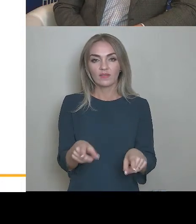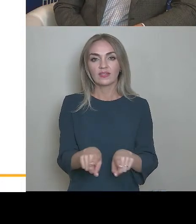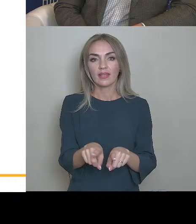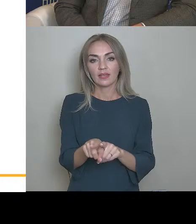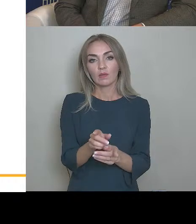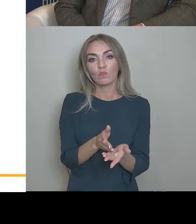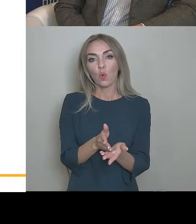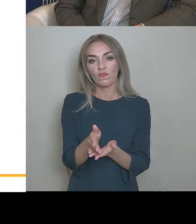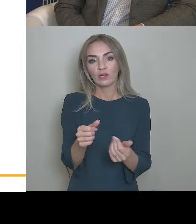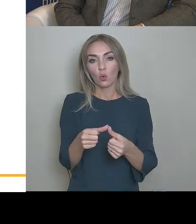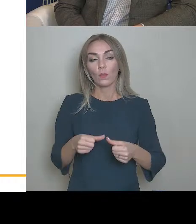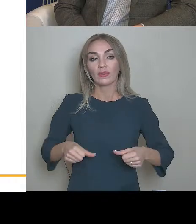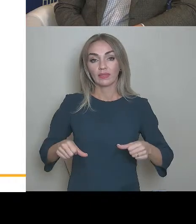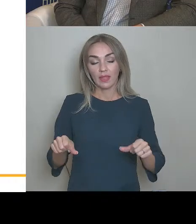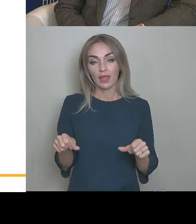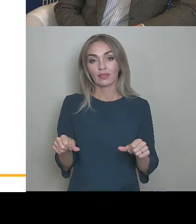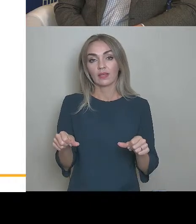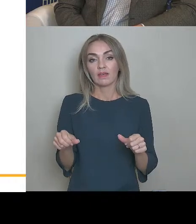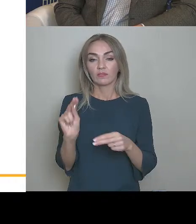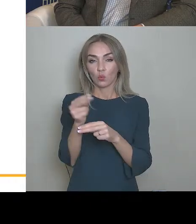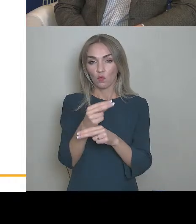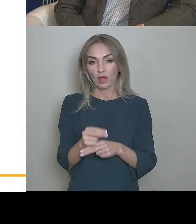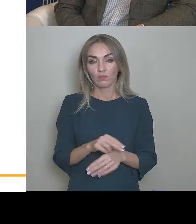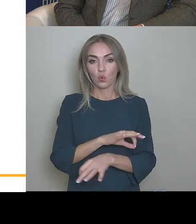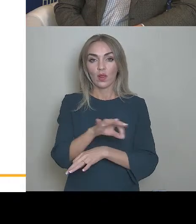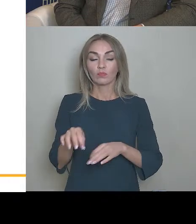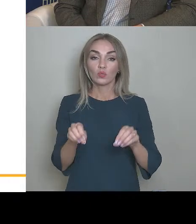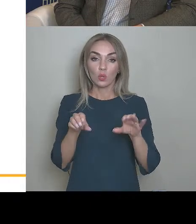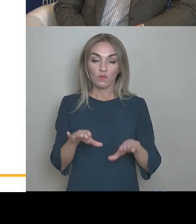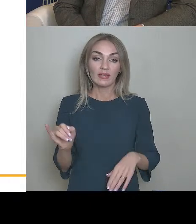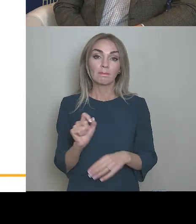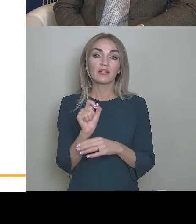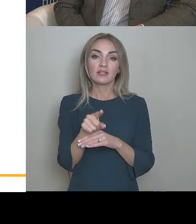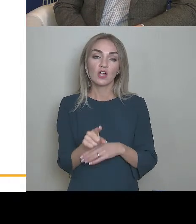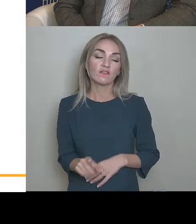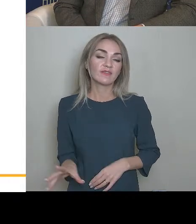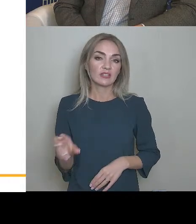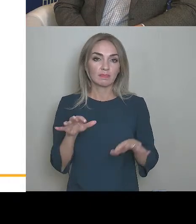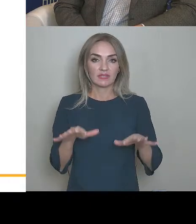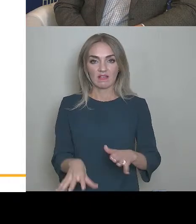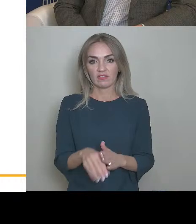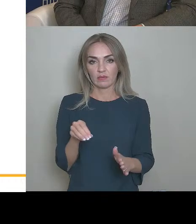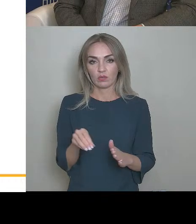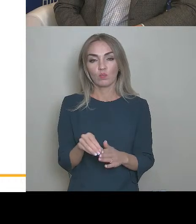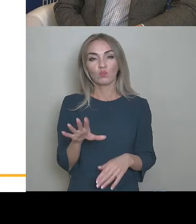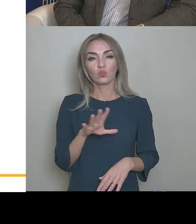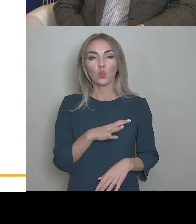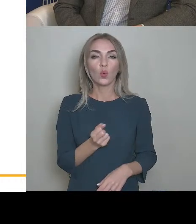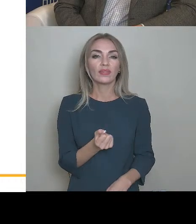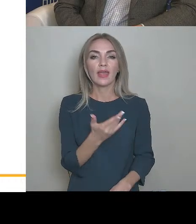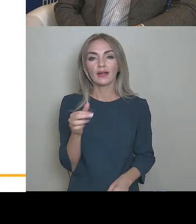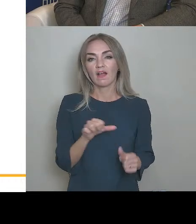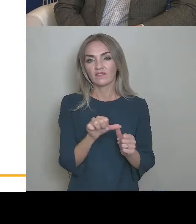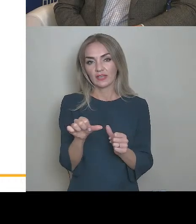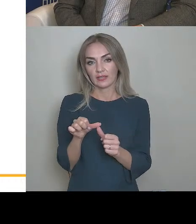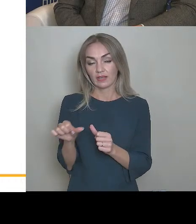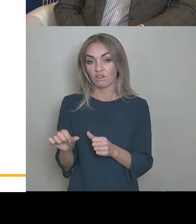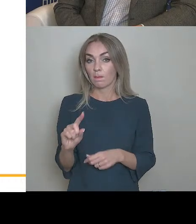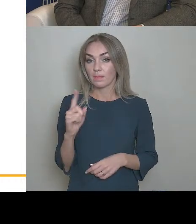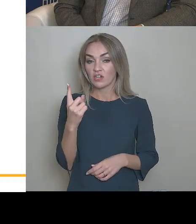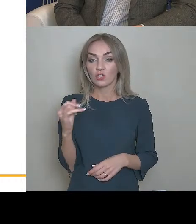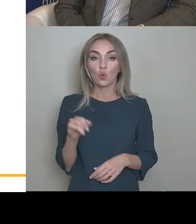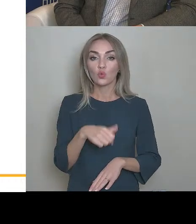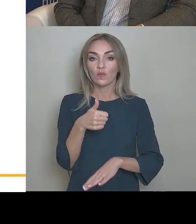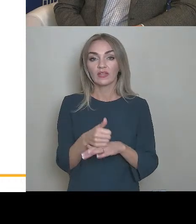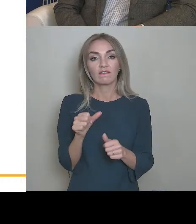persuaded, and the Standing Committee amended the draft resolution and appointed all the local elections. And there